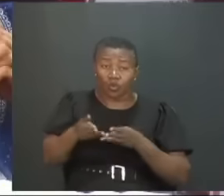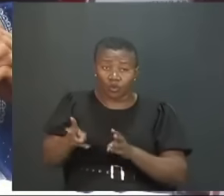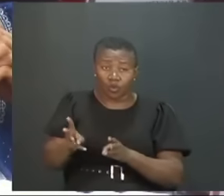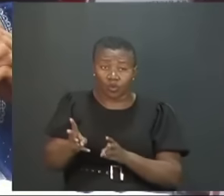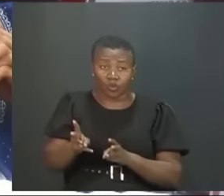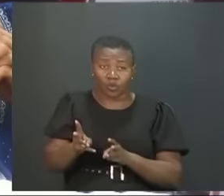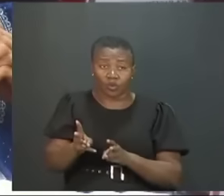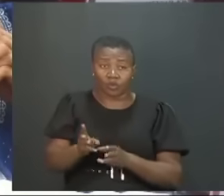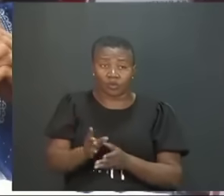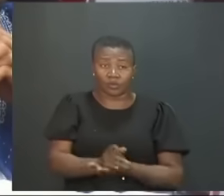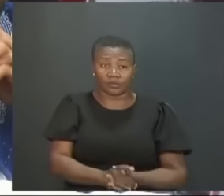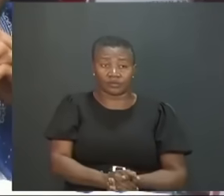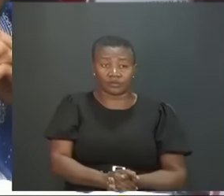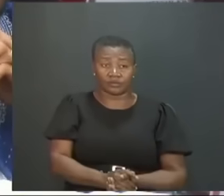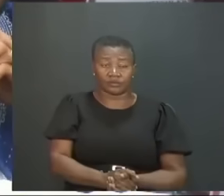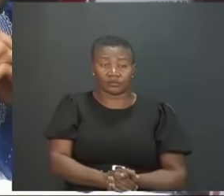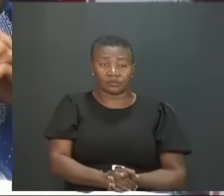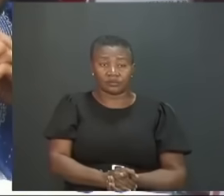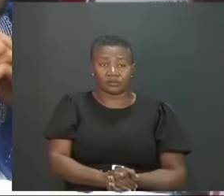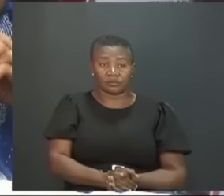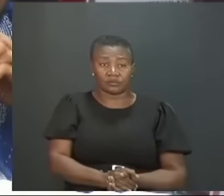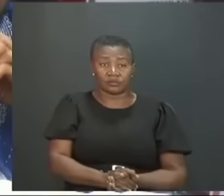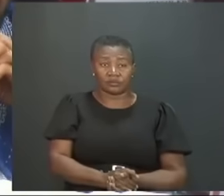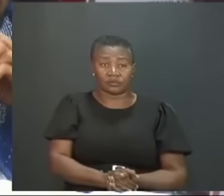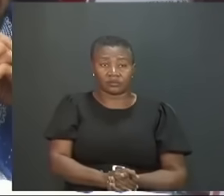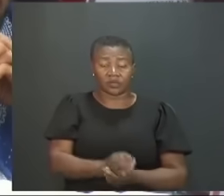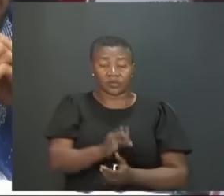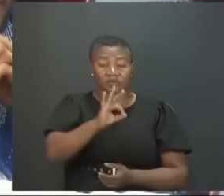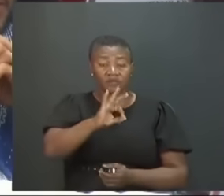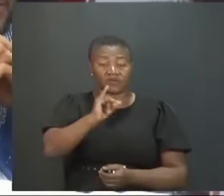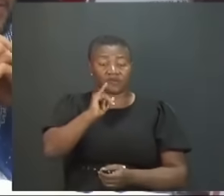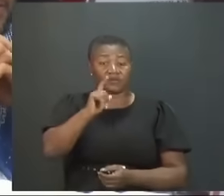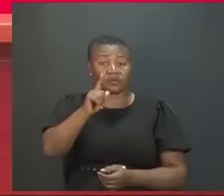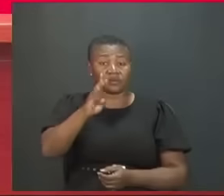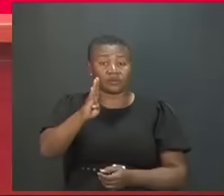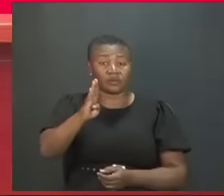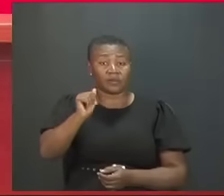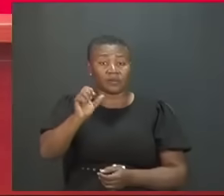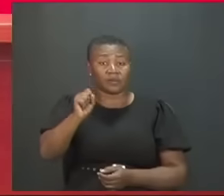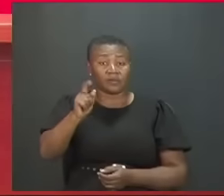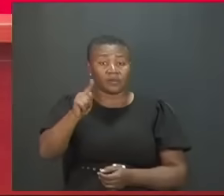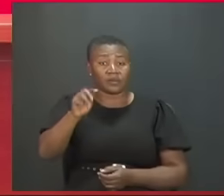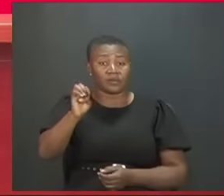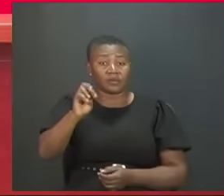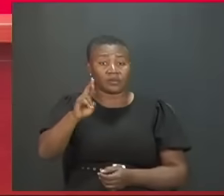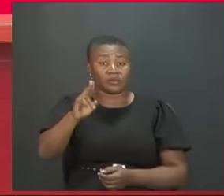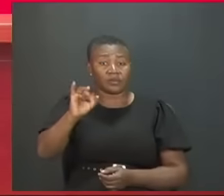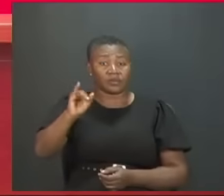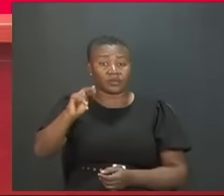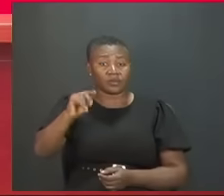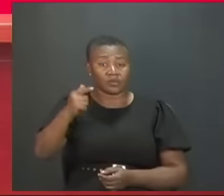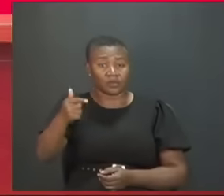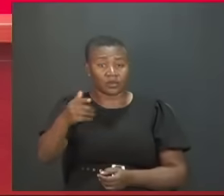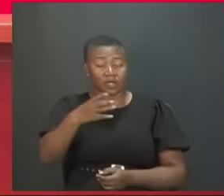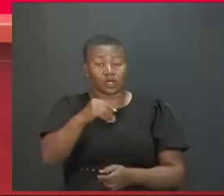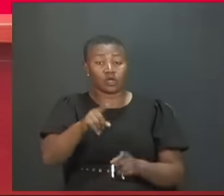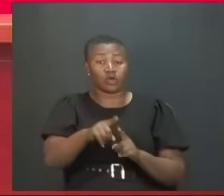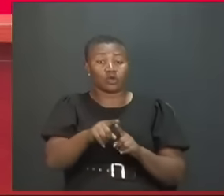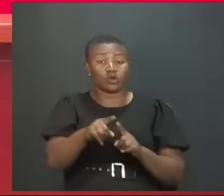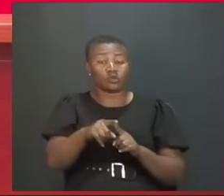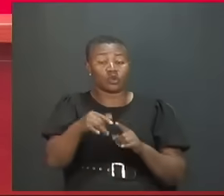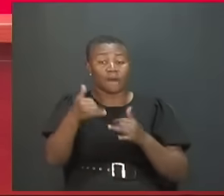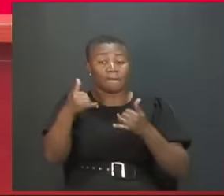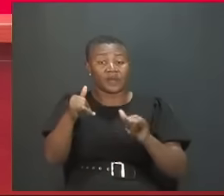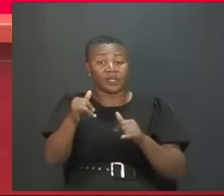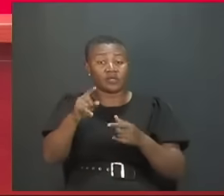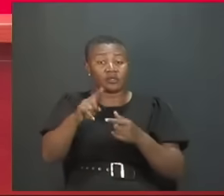filibustering. Mr. Speaker, no. And the tool of playing to the gallery.